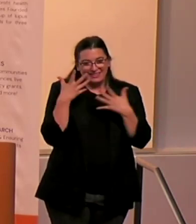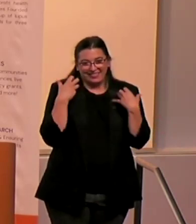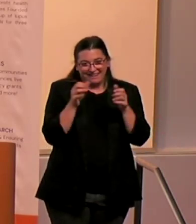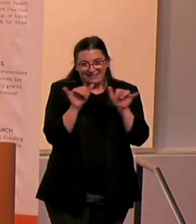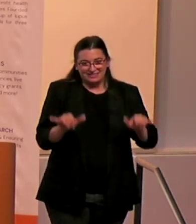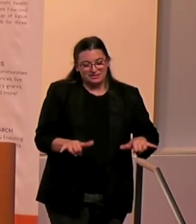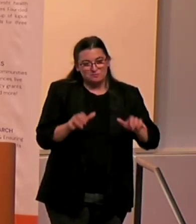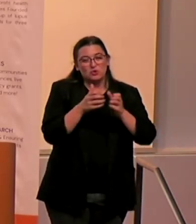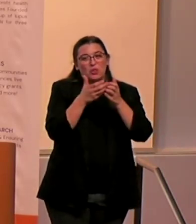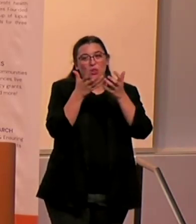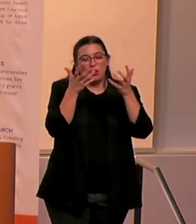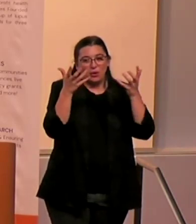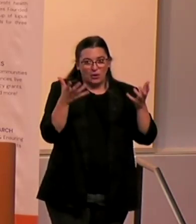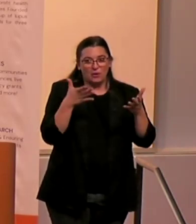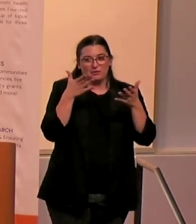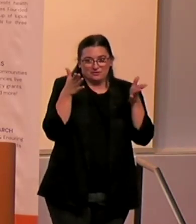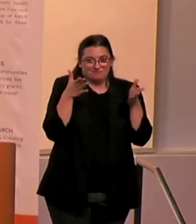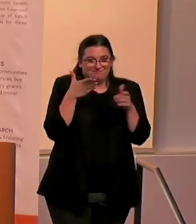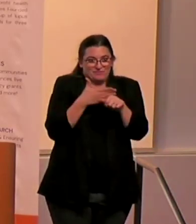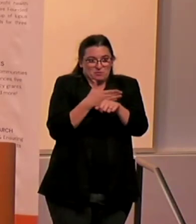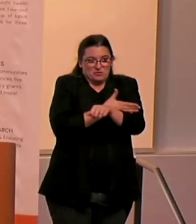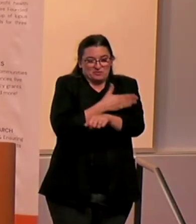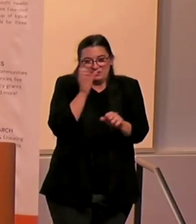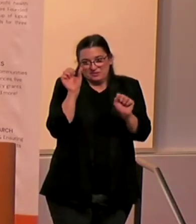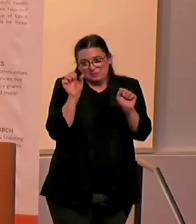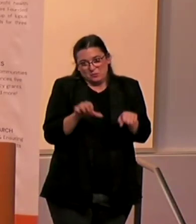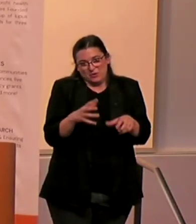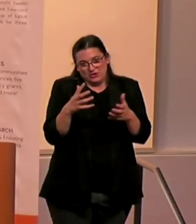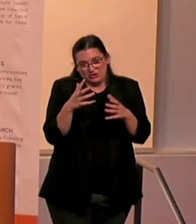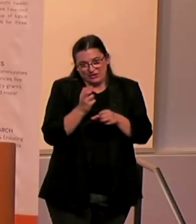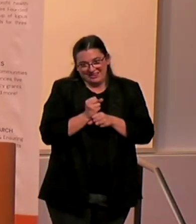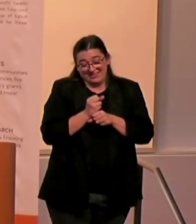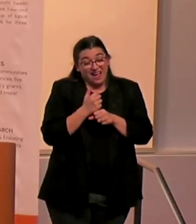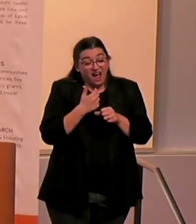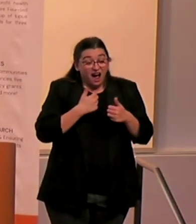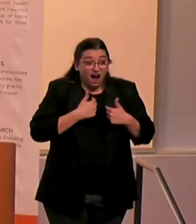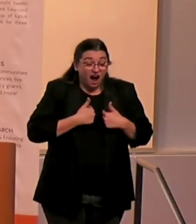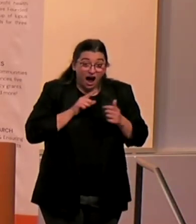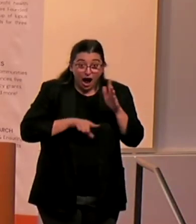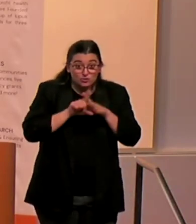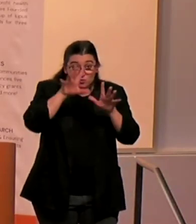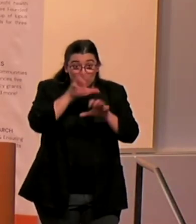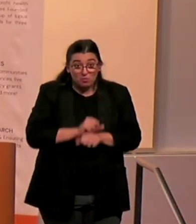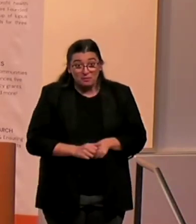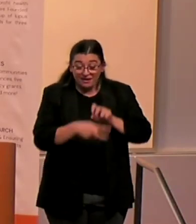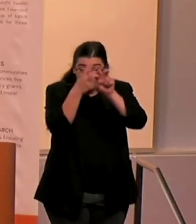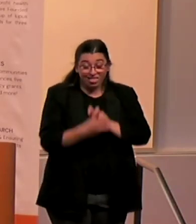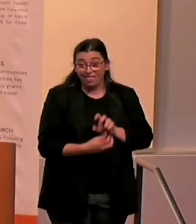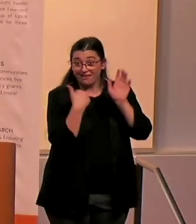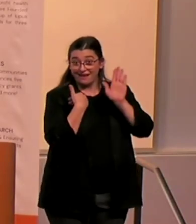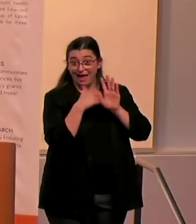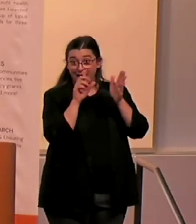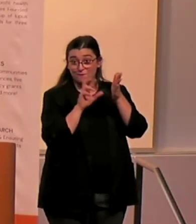guys mentioned, like I go to all my appointments with long lists of questions. I'll bring papers that I read about on the internet just to pick their brain.